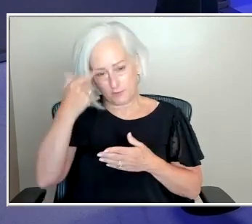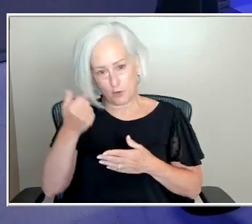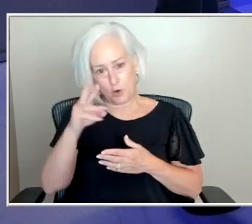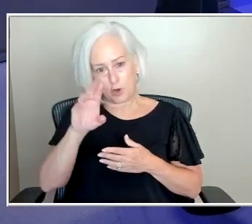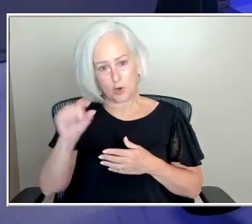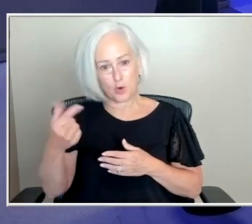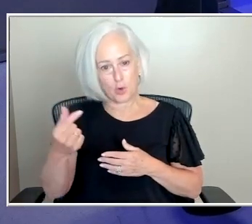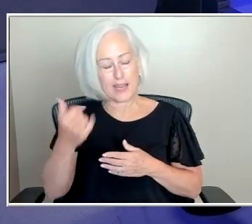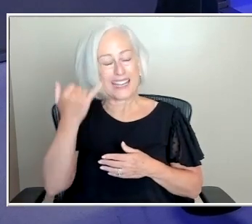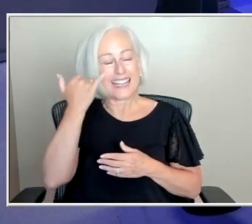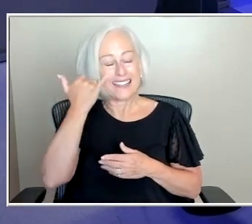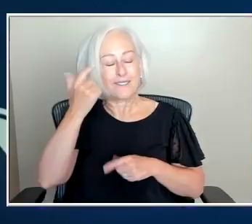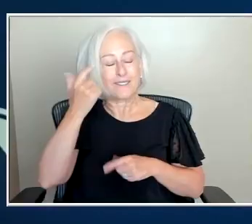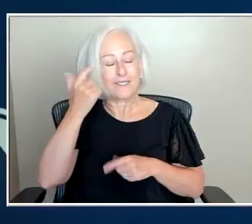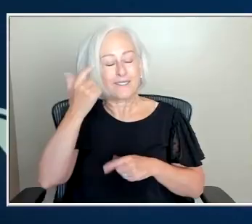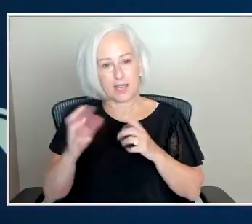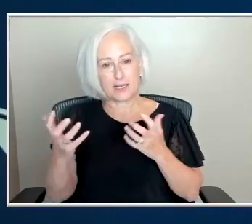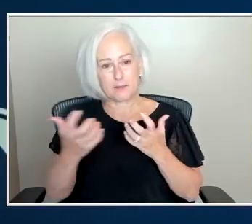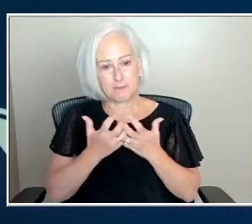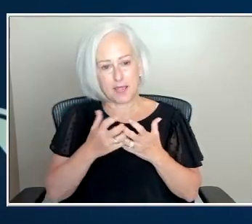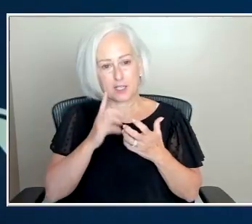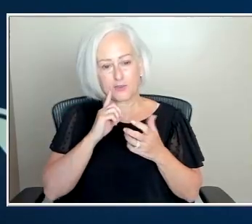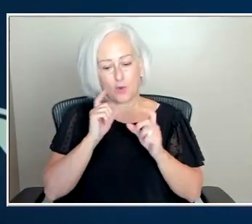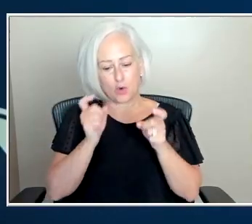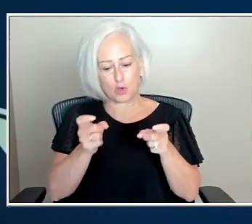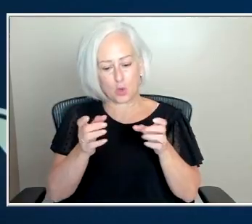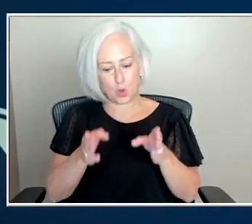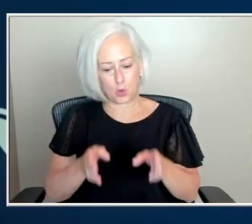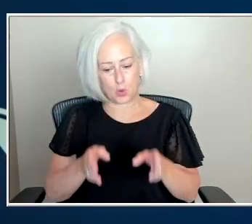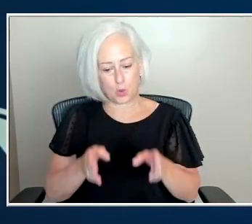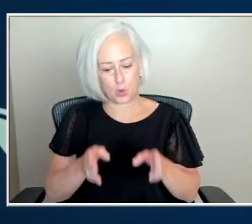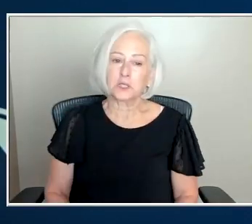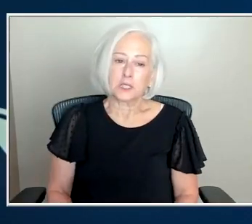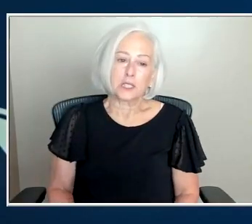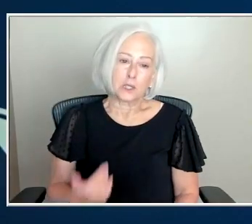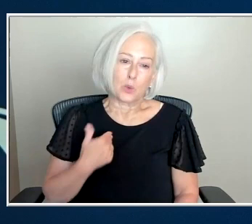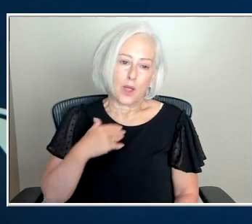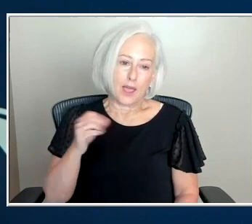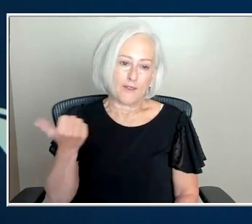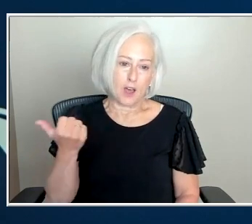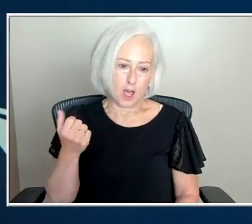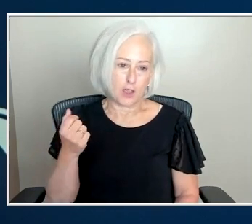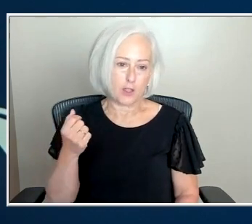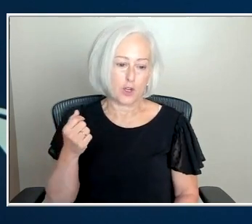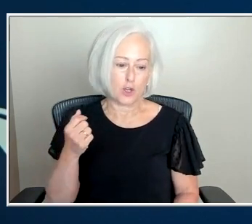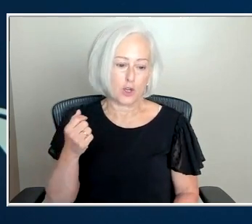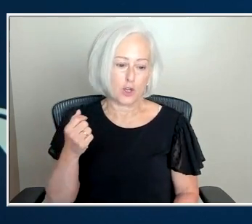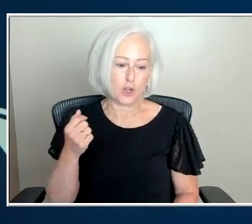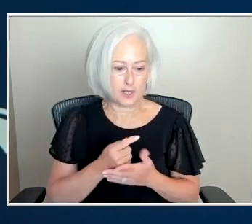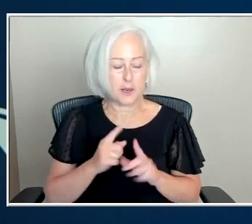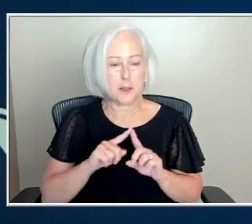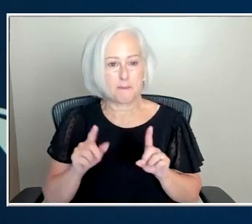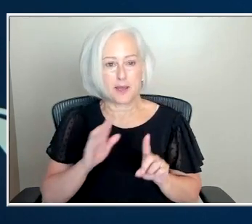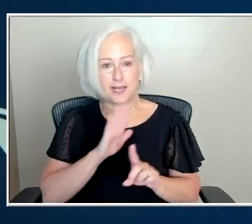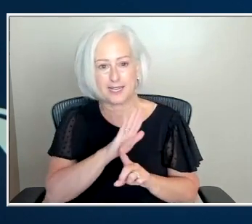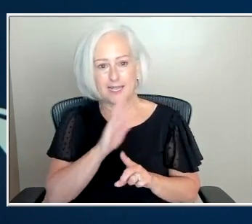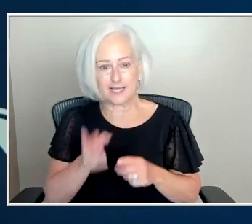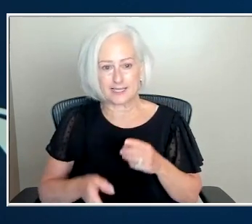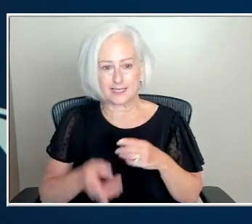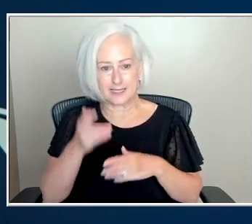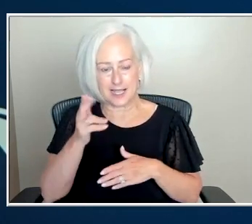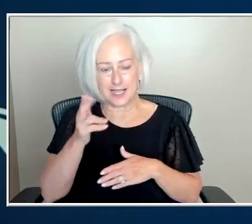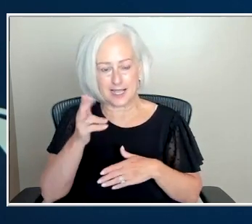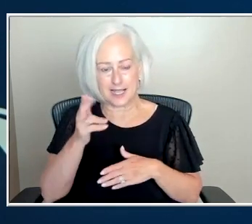donor match? Well, there would be other treatment options, certainly, but in the case, the type of MDS he had was high risk. And so we consider the